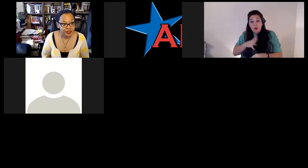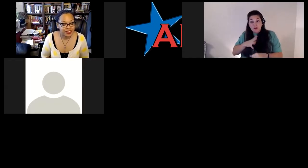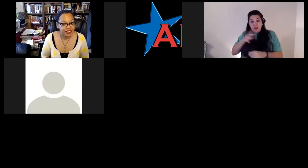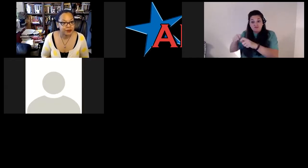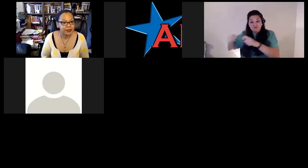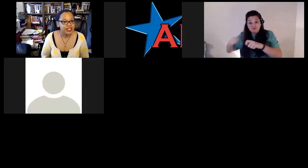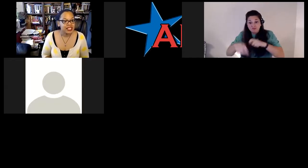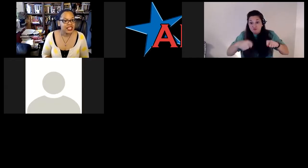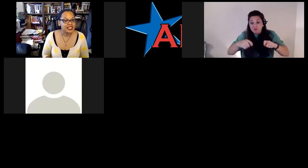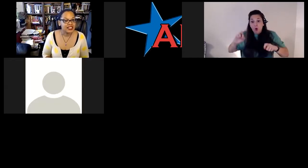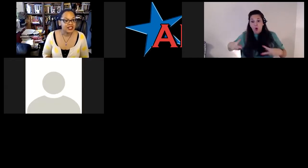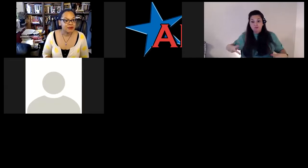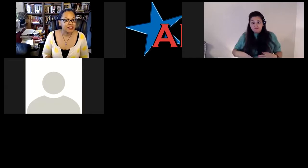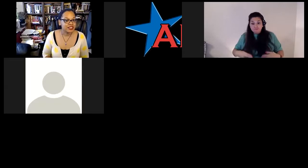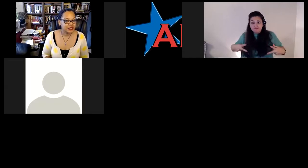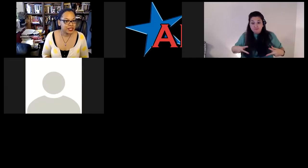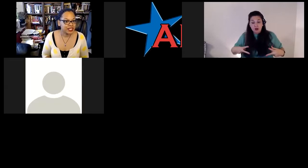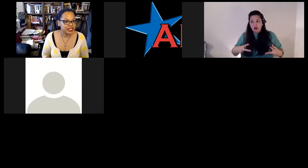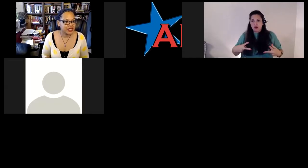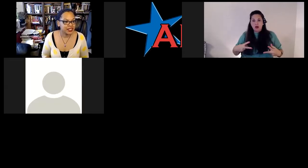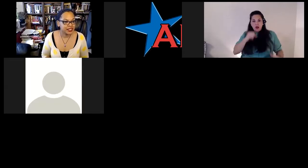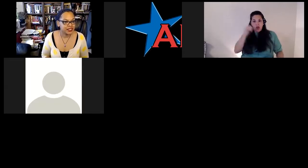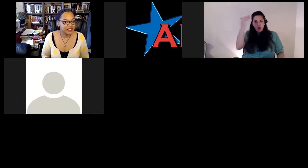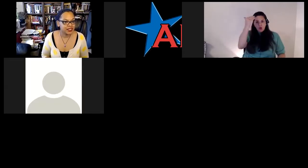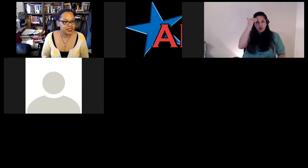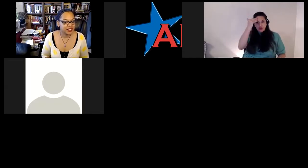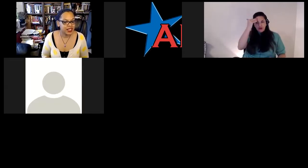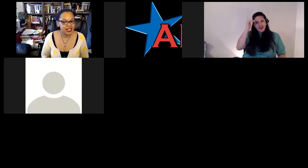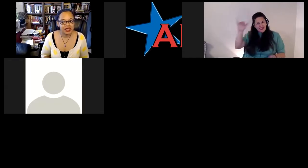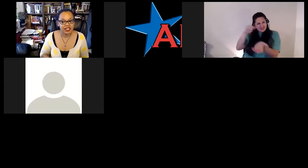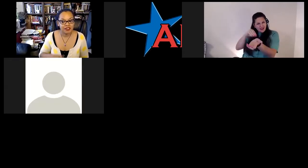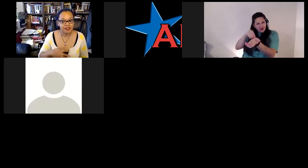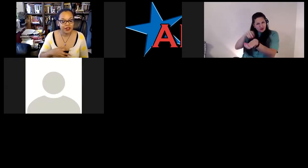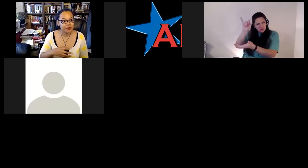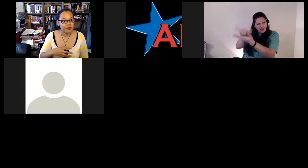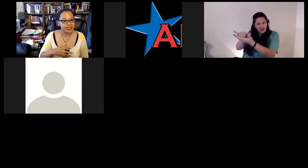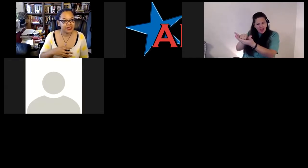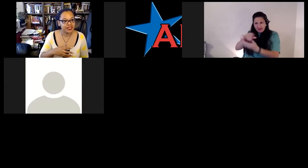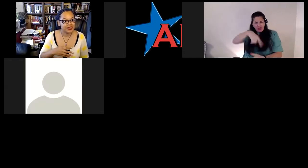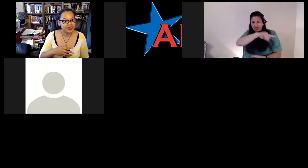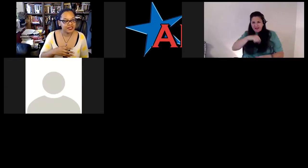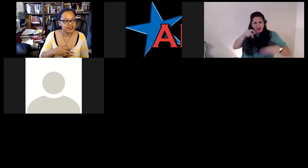medical system. And this could be anything from